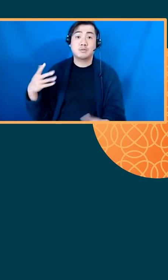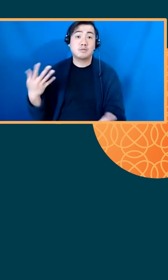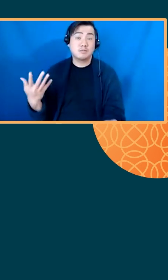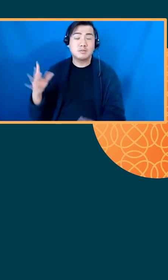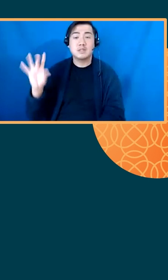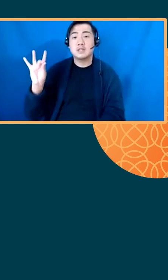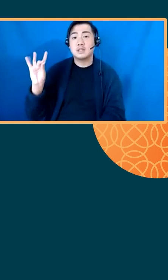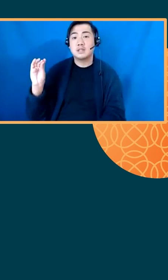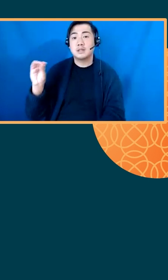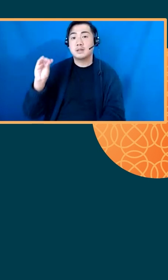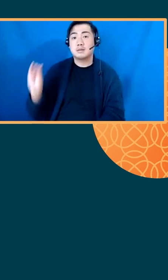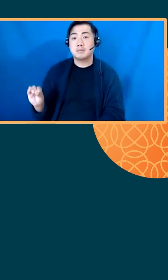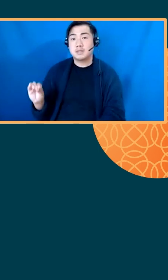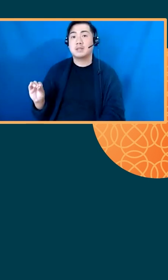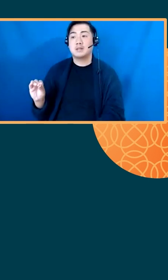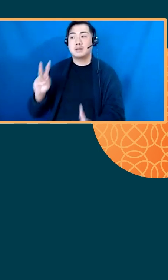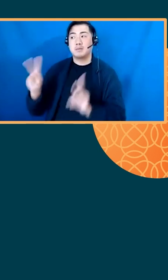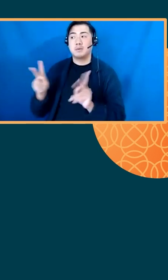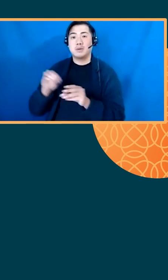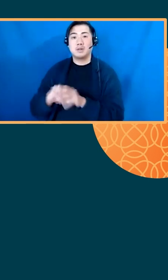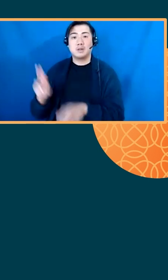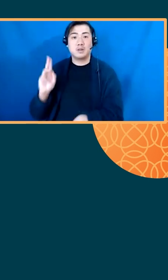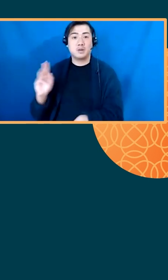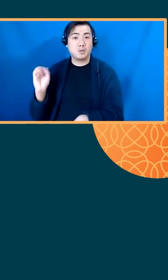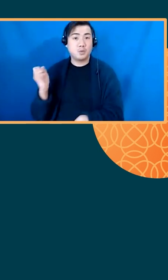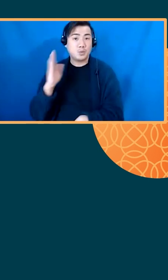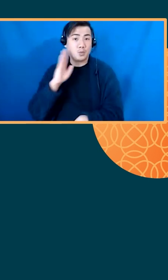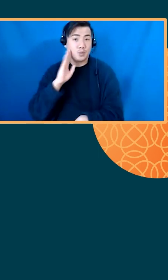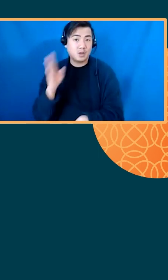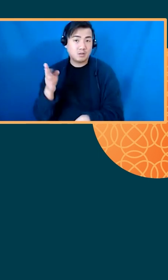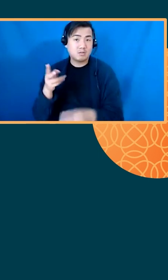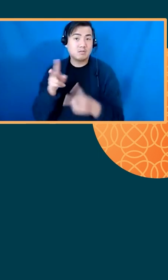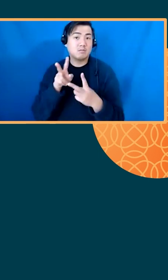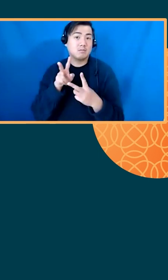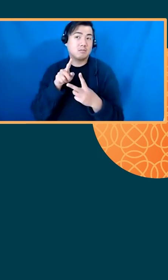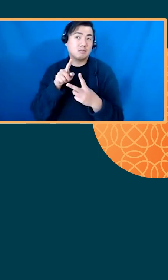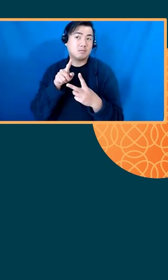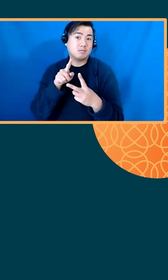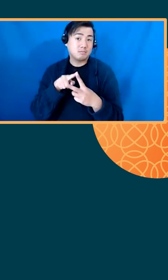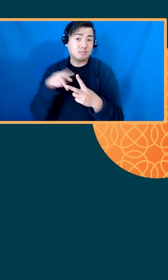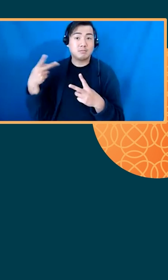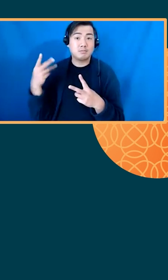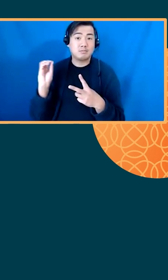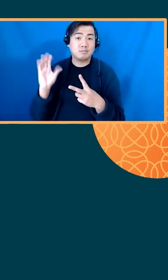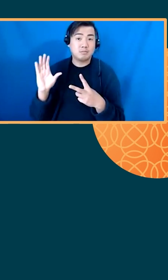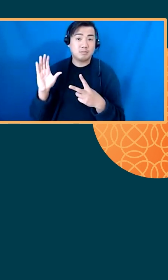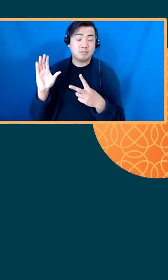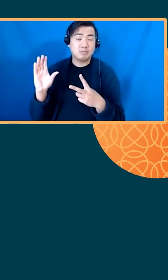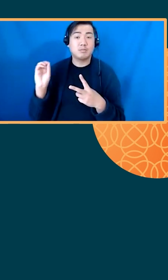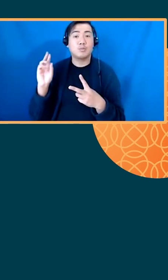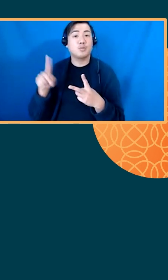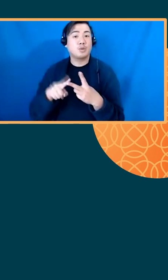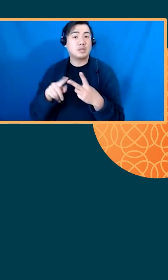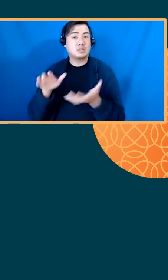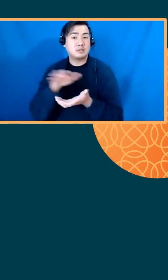of the US population is going to be either people of color or they're going to be mixed